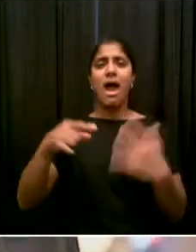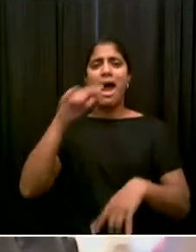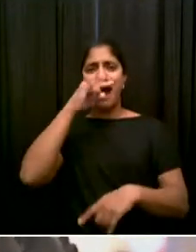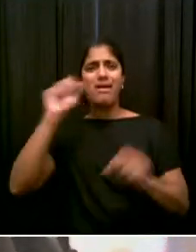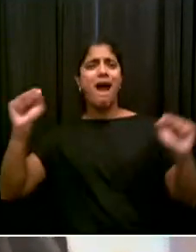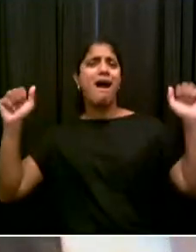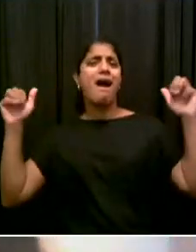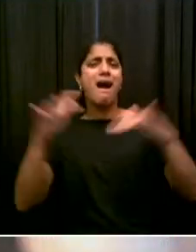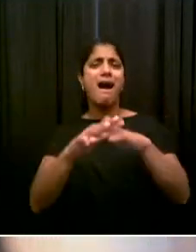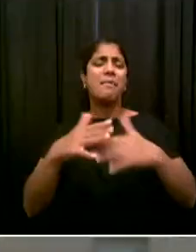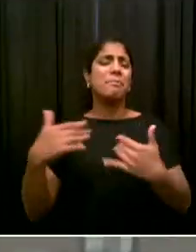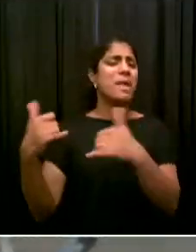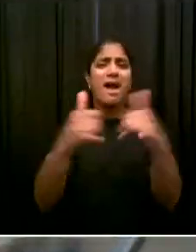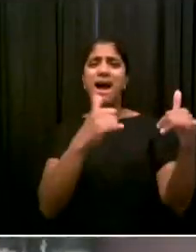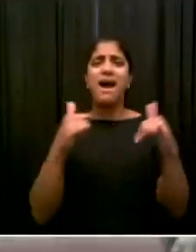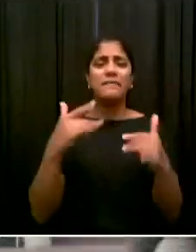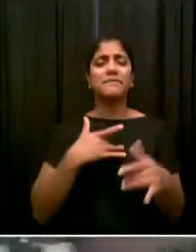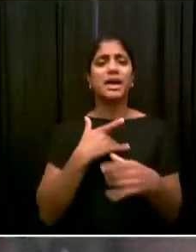people across New York City.